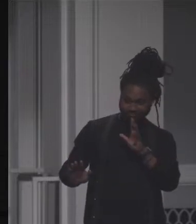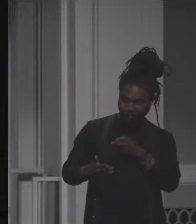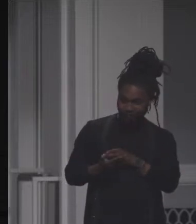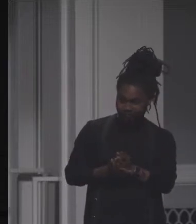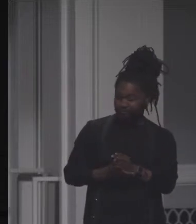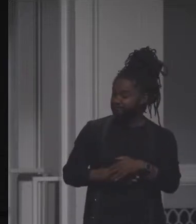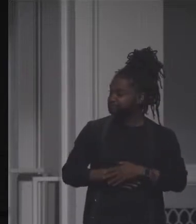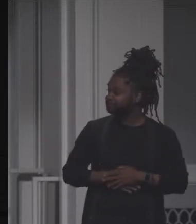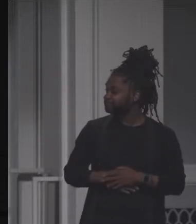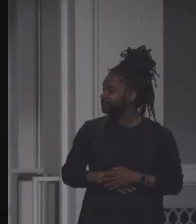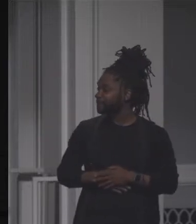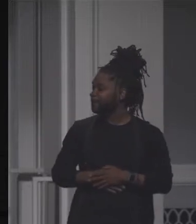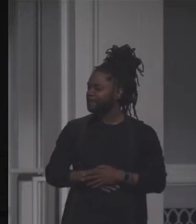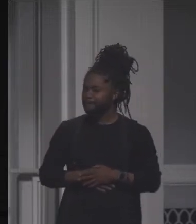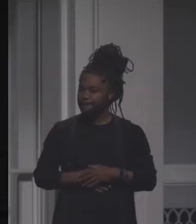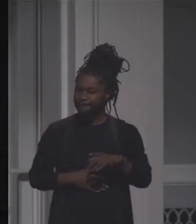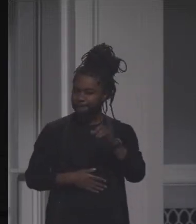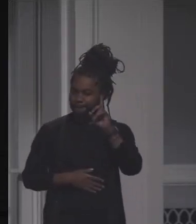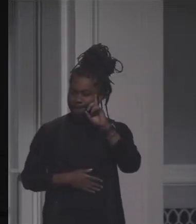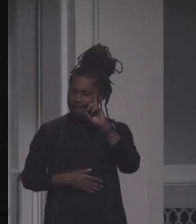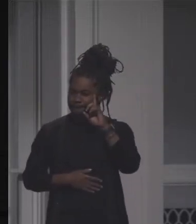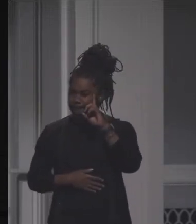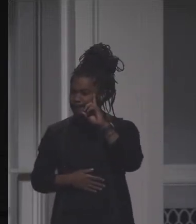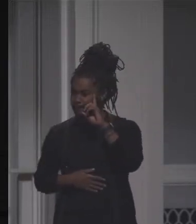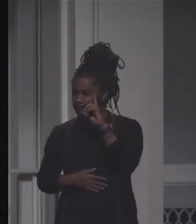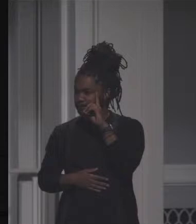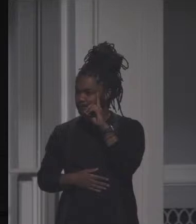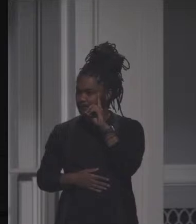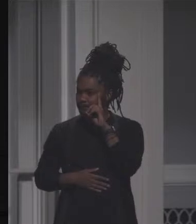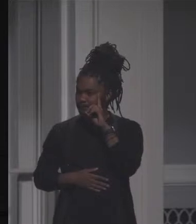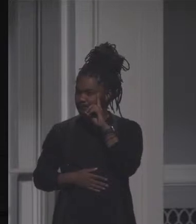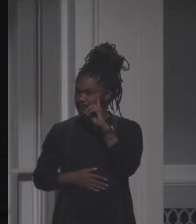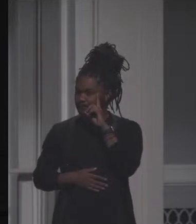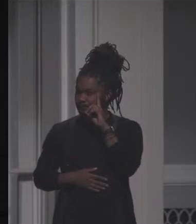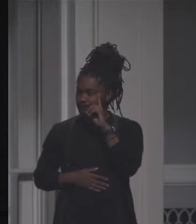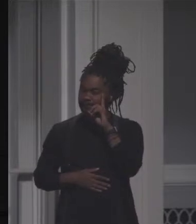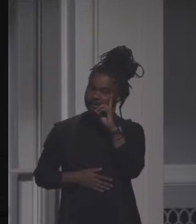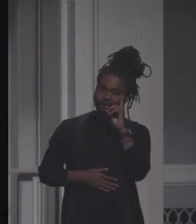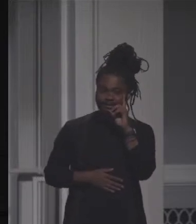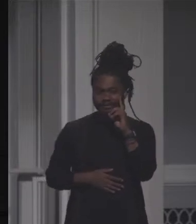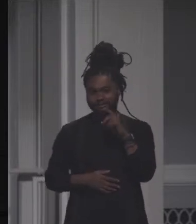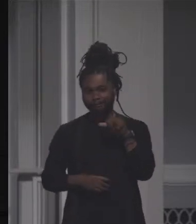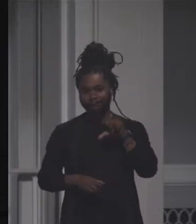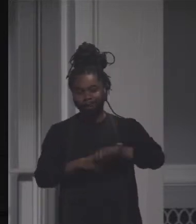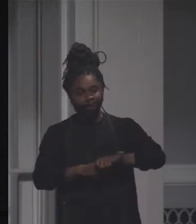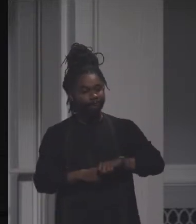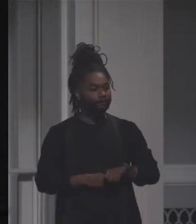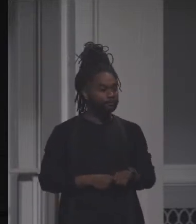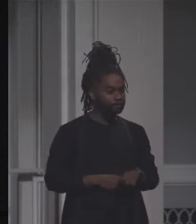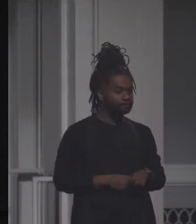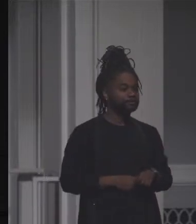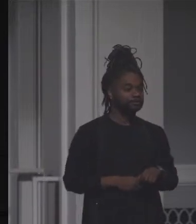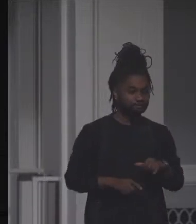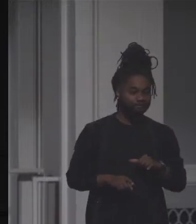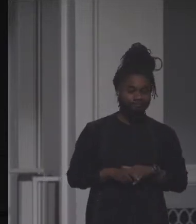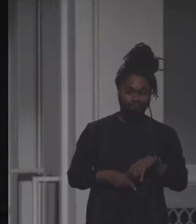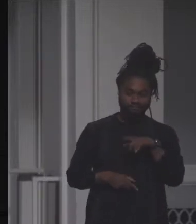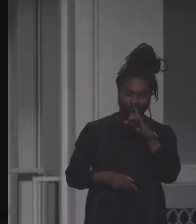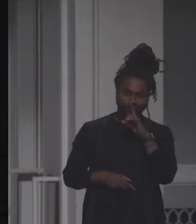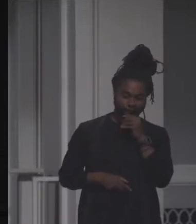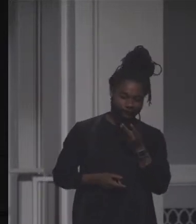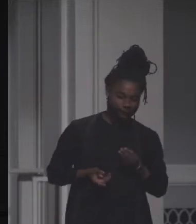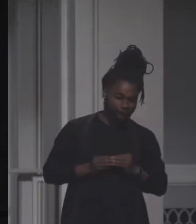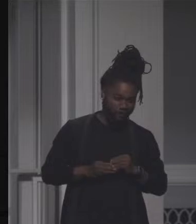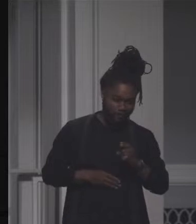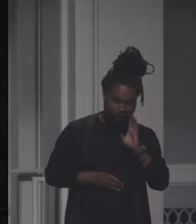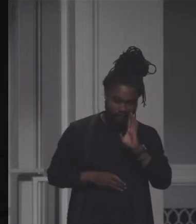And I thought, well, insert expletives. I had a few more beers. I just